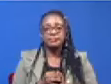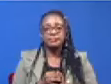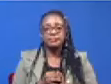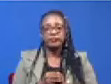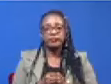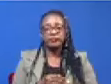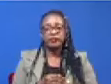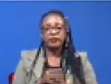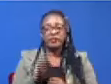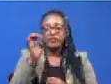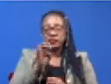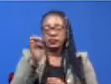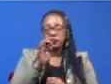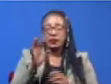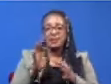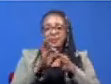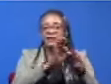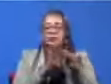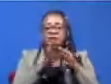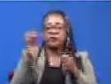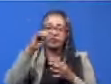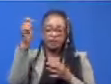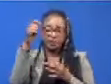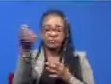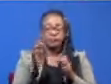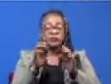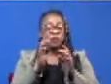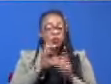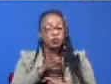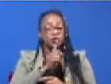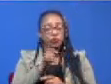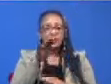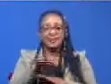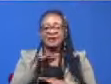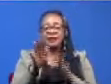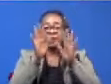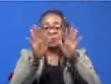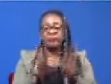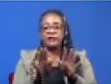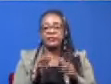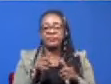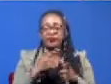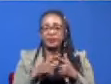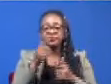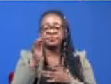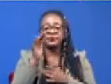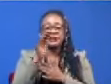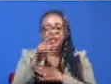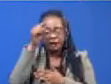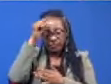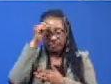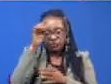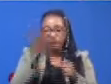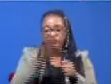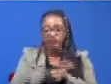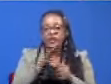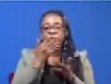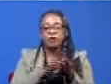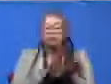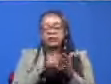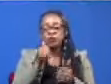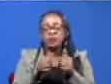Evangelical Alliance of Kenya has cautioned against early campaigns and instead asked the government to fulfil promises made